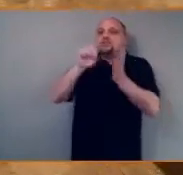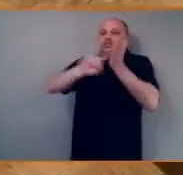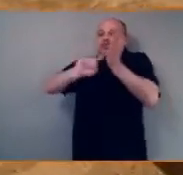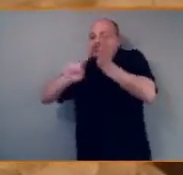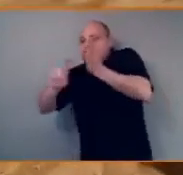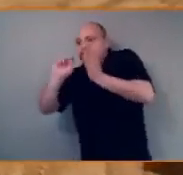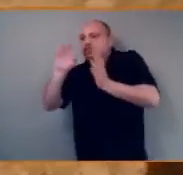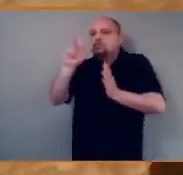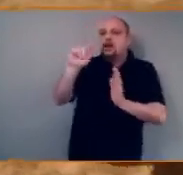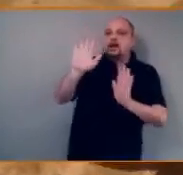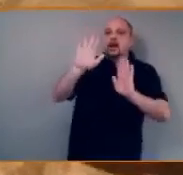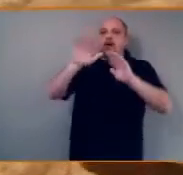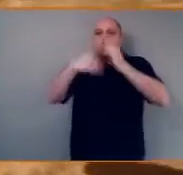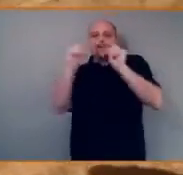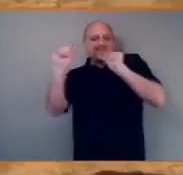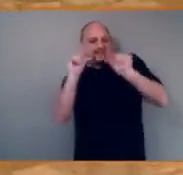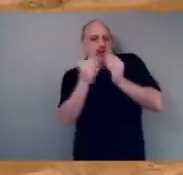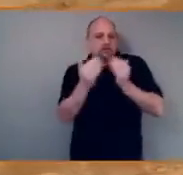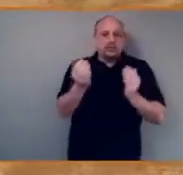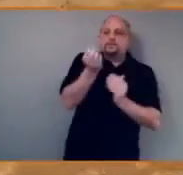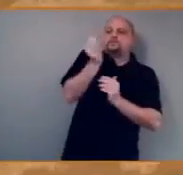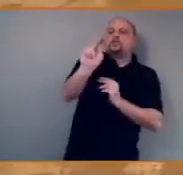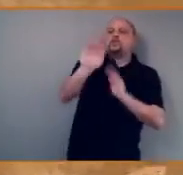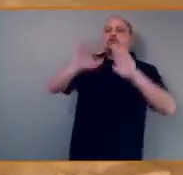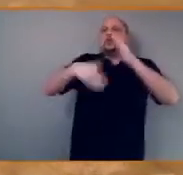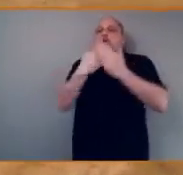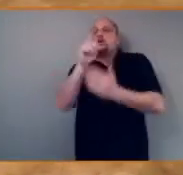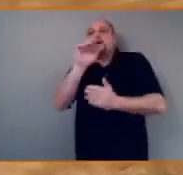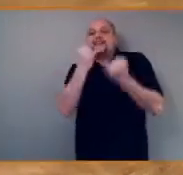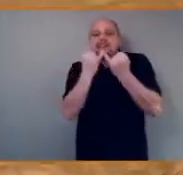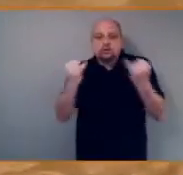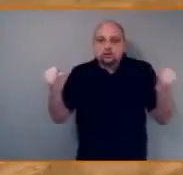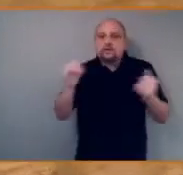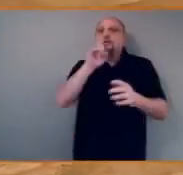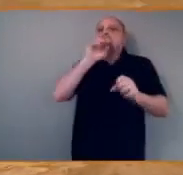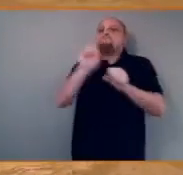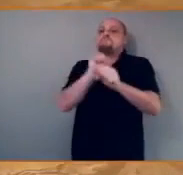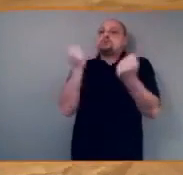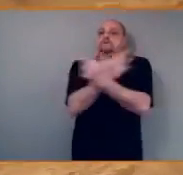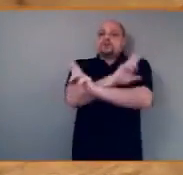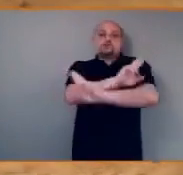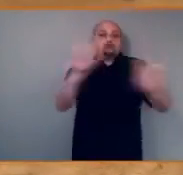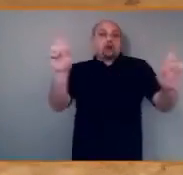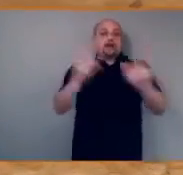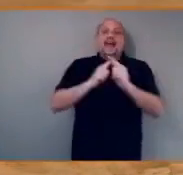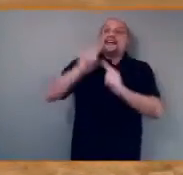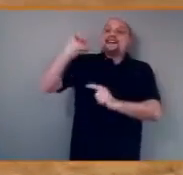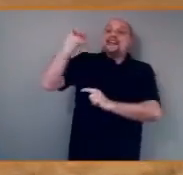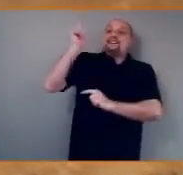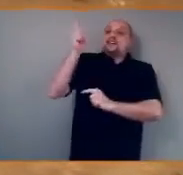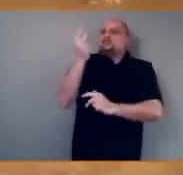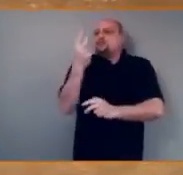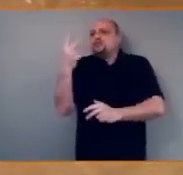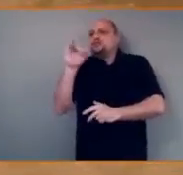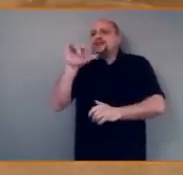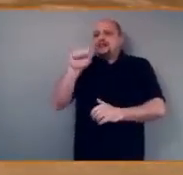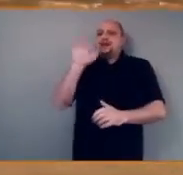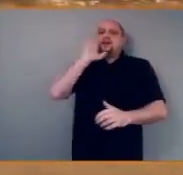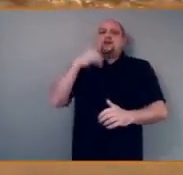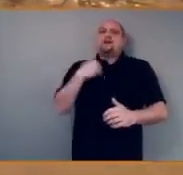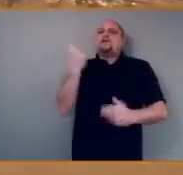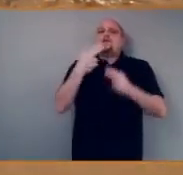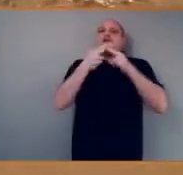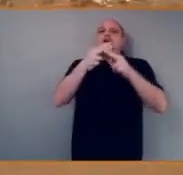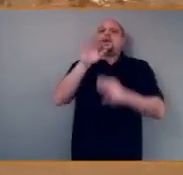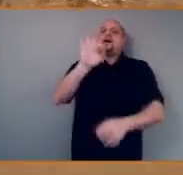of our mechanisms. We're turning on our instruments, making sure they're all good to go. And then eventually, in a few days, we're going to do something that's called a